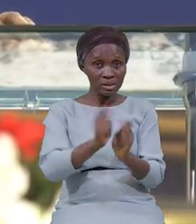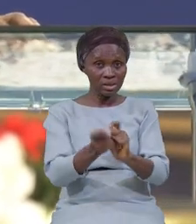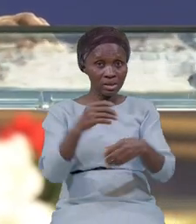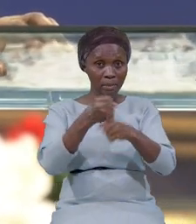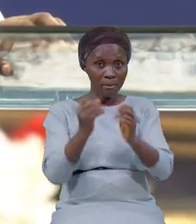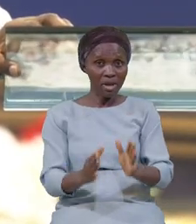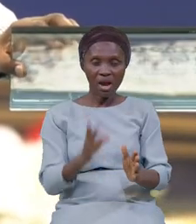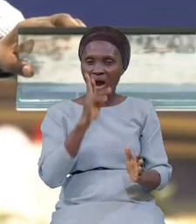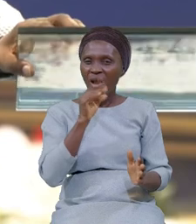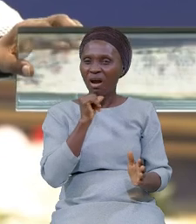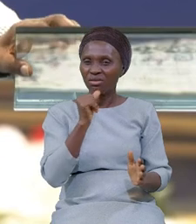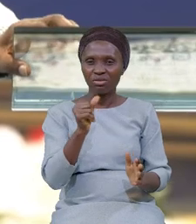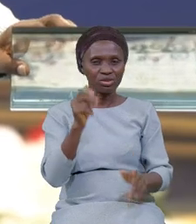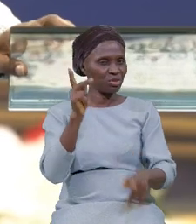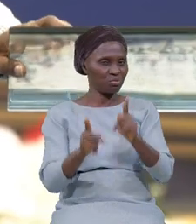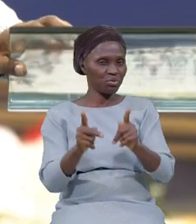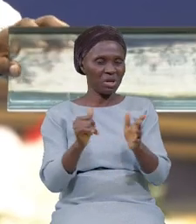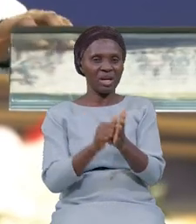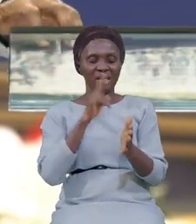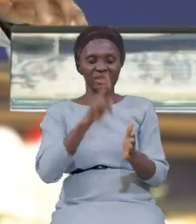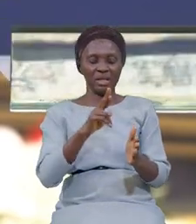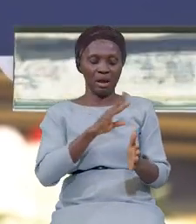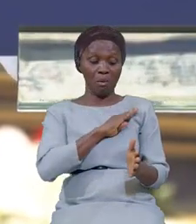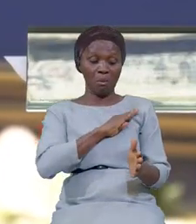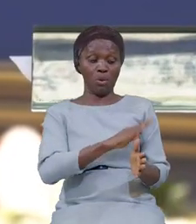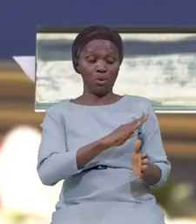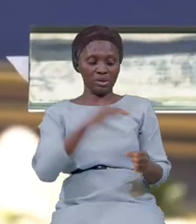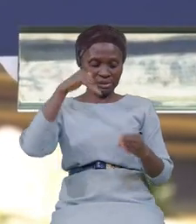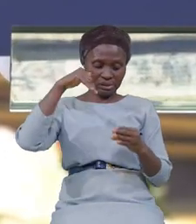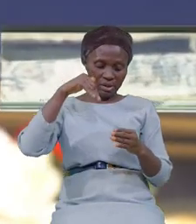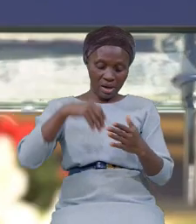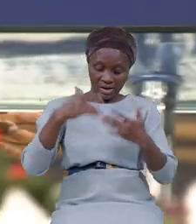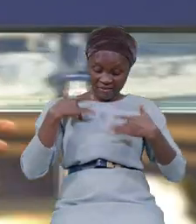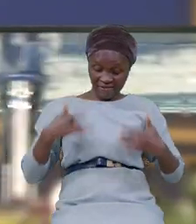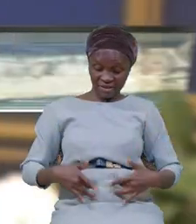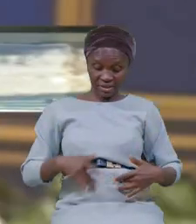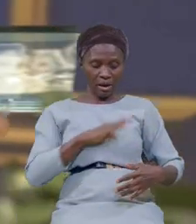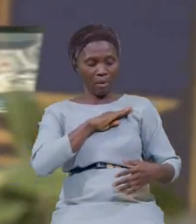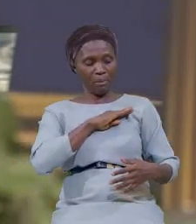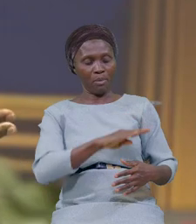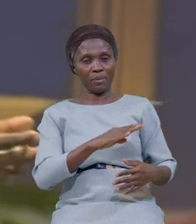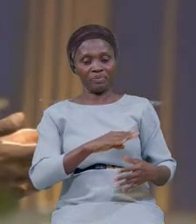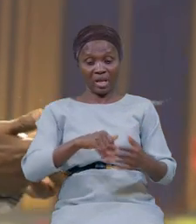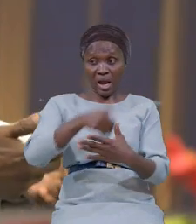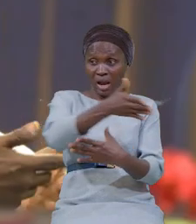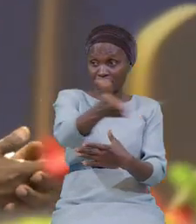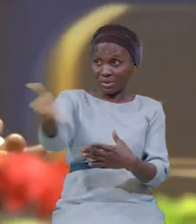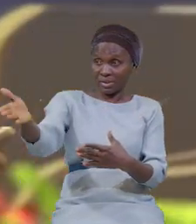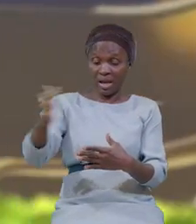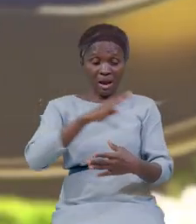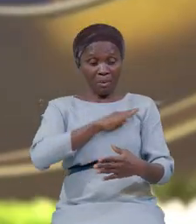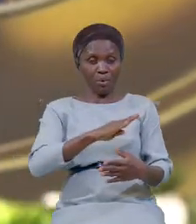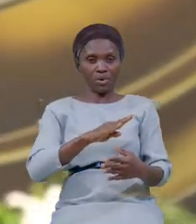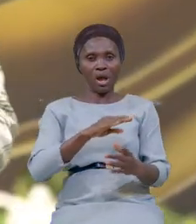act bold outside, and then when they go back home, the child does something